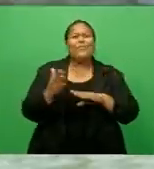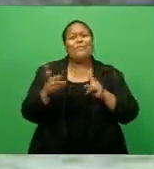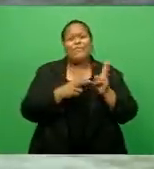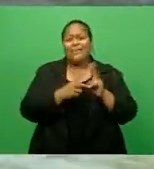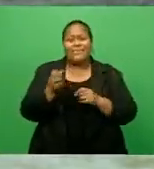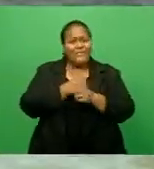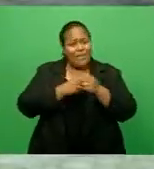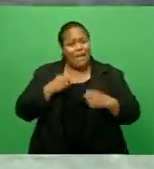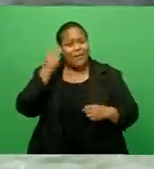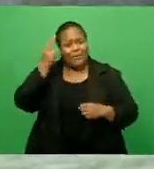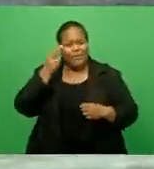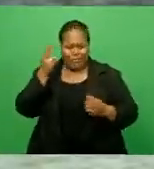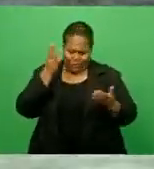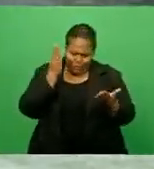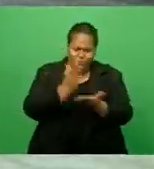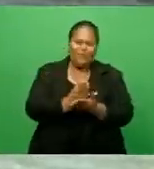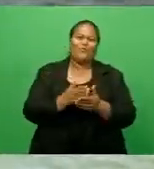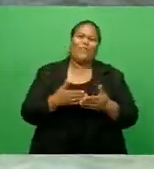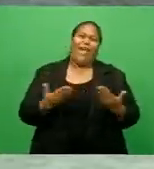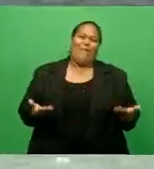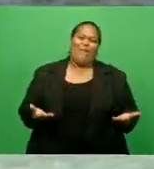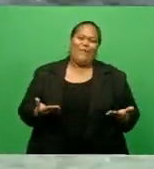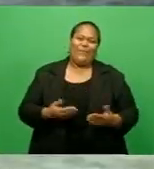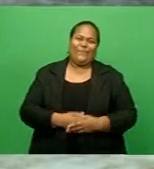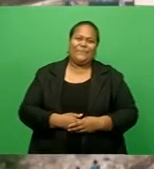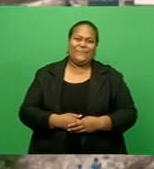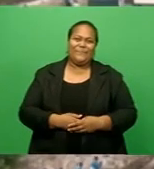dream has come true.